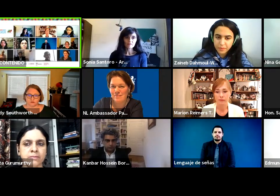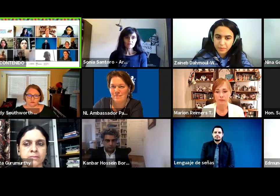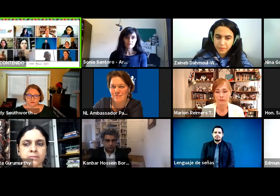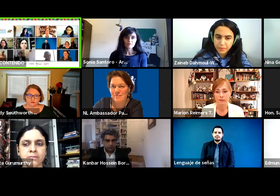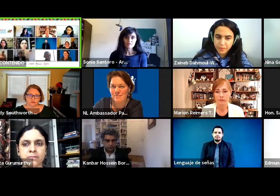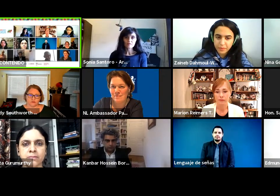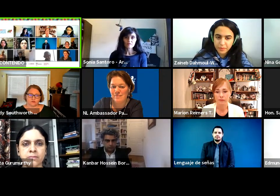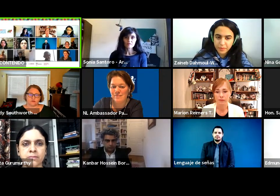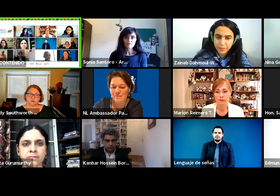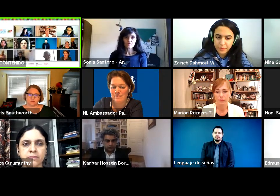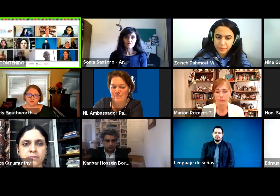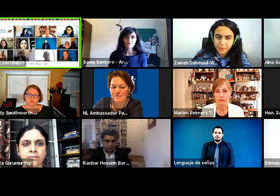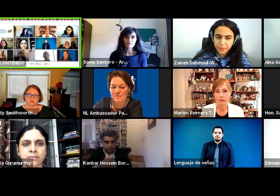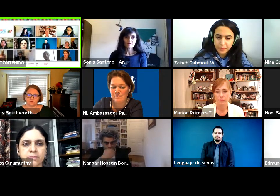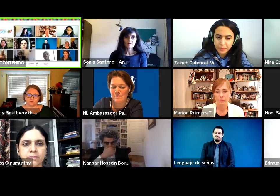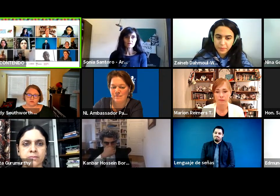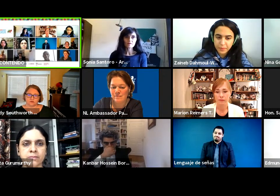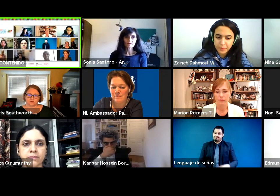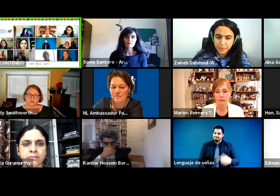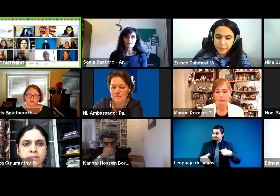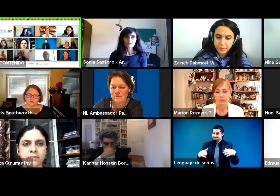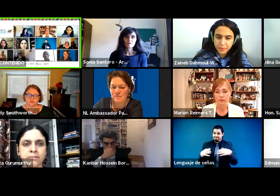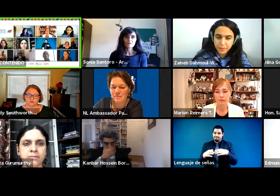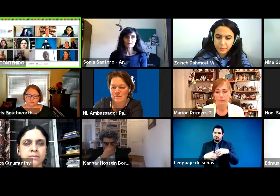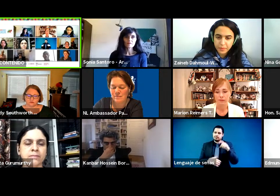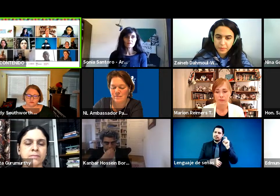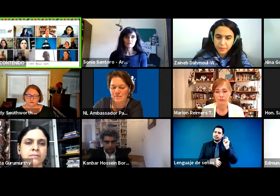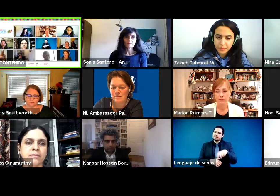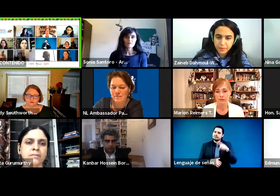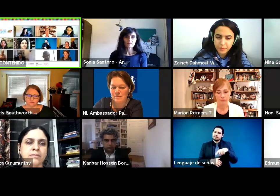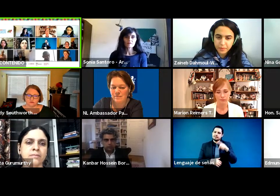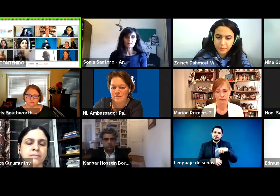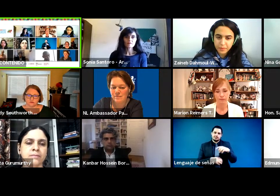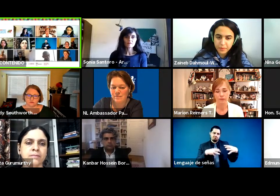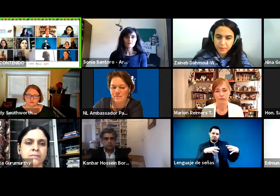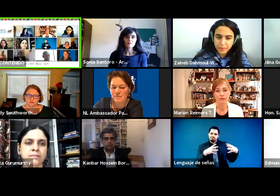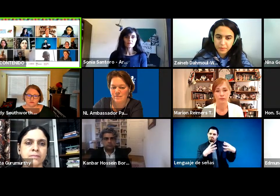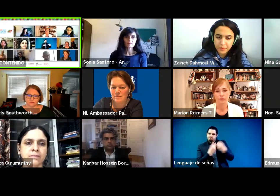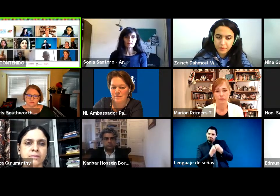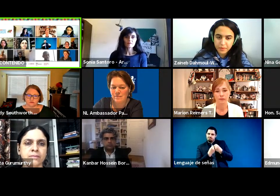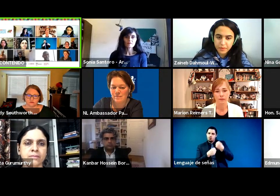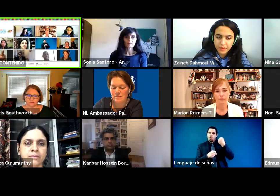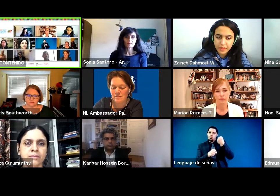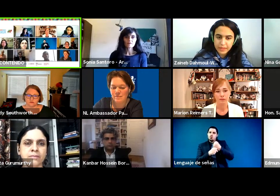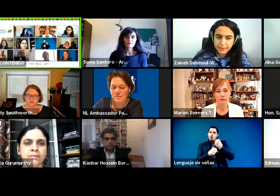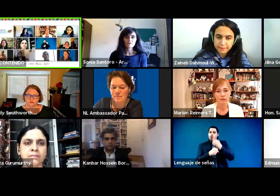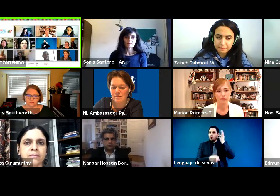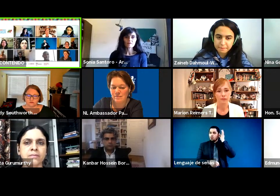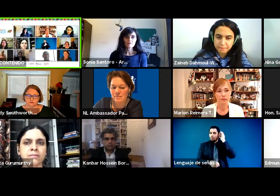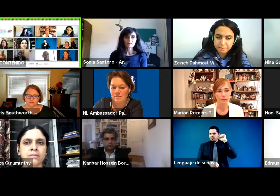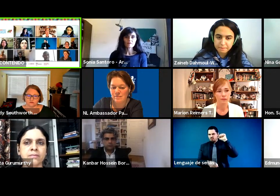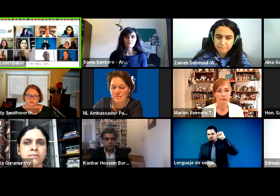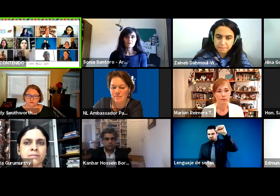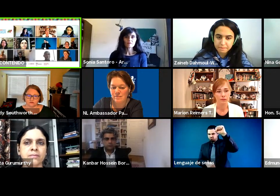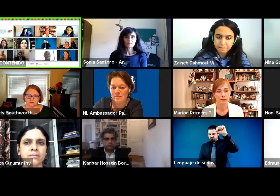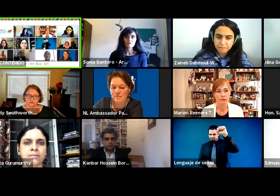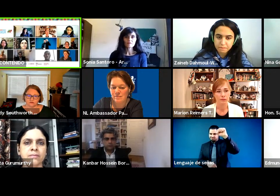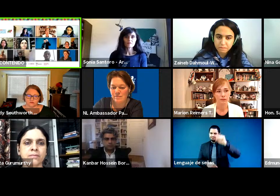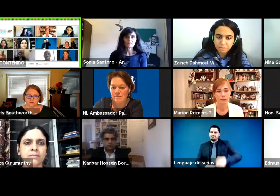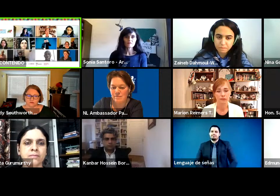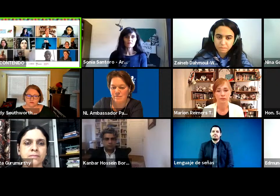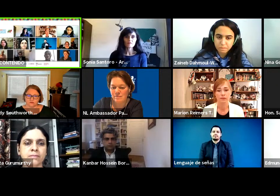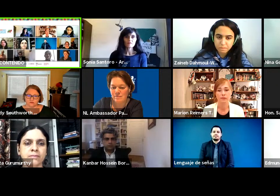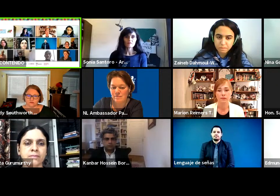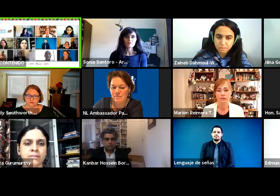media is very important, and I do agree, and I do accept my colleagues who say it. yeah, once in the past, the media is really